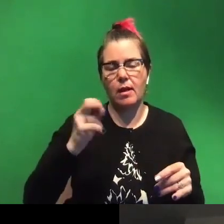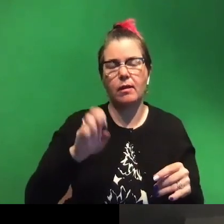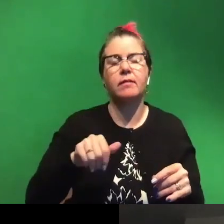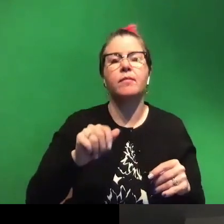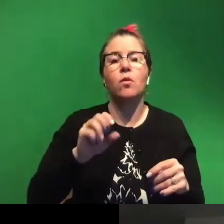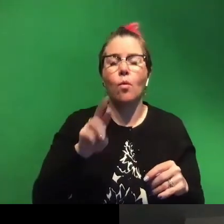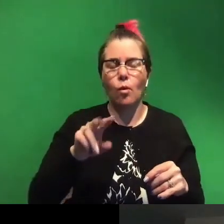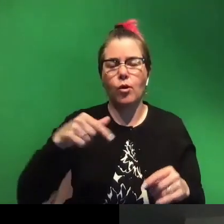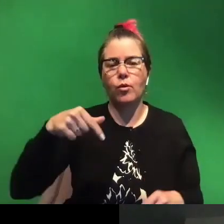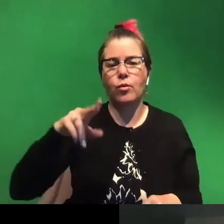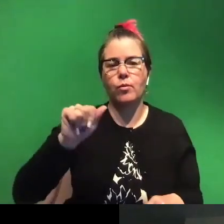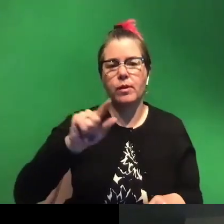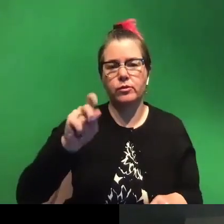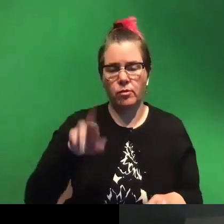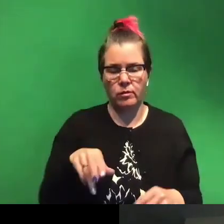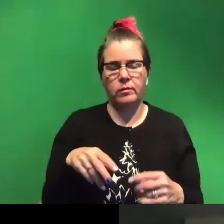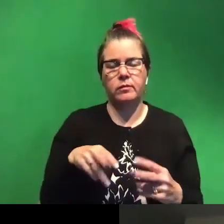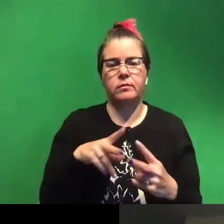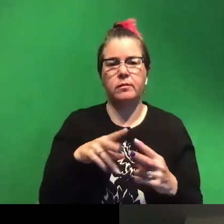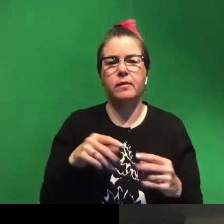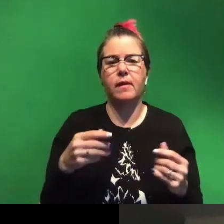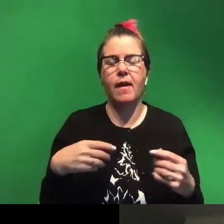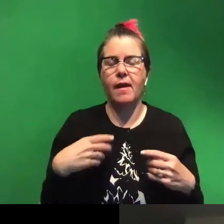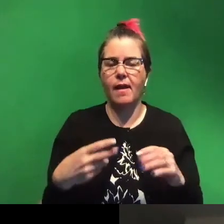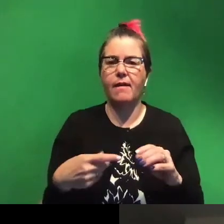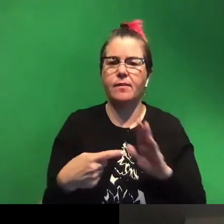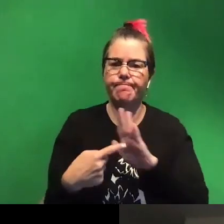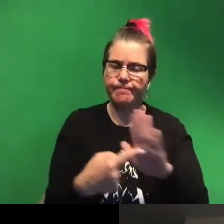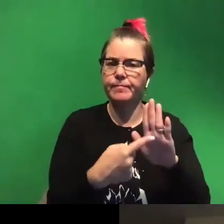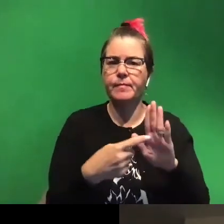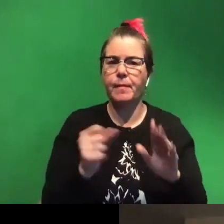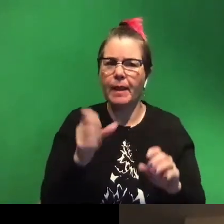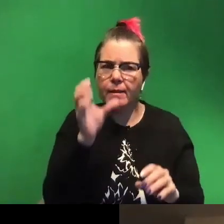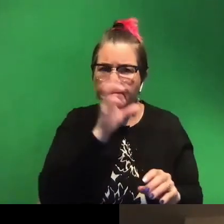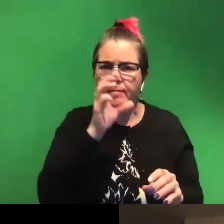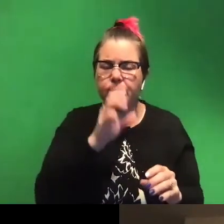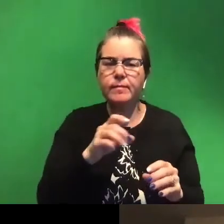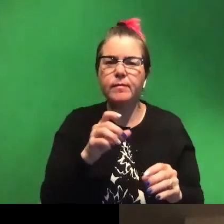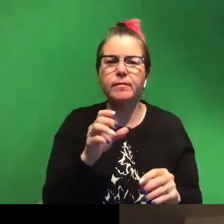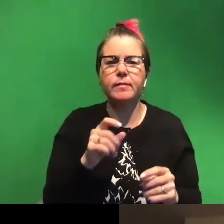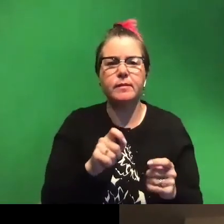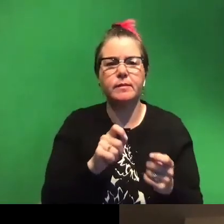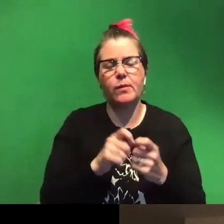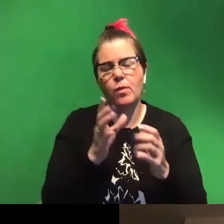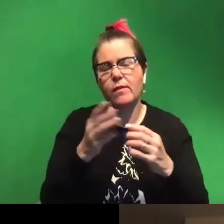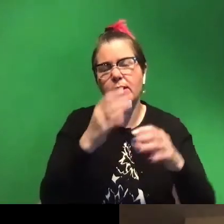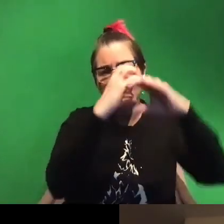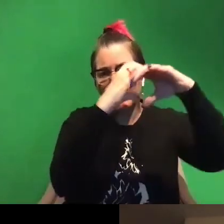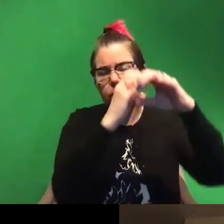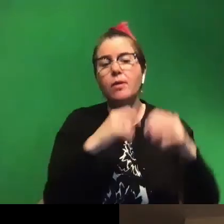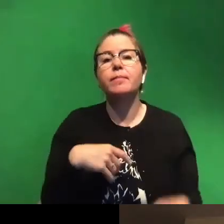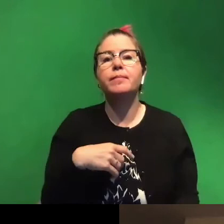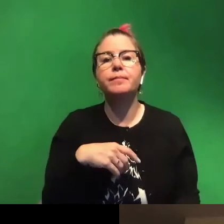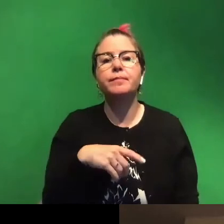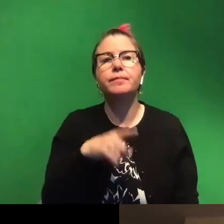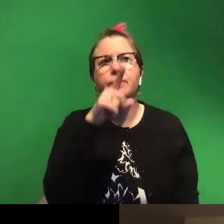have visible signatures you can look for in whatever telescope. So you point a star,